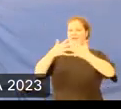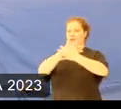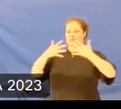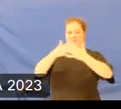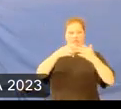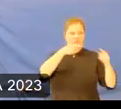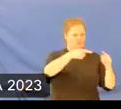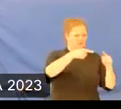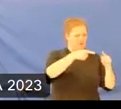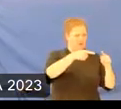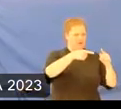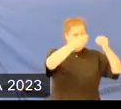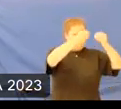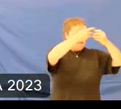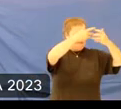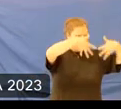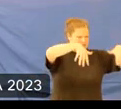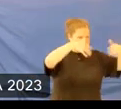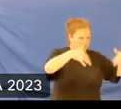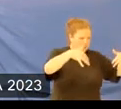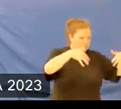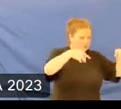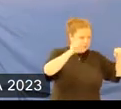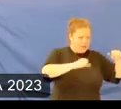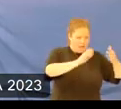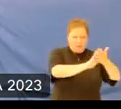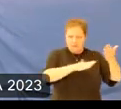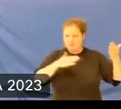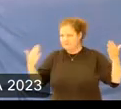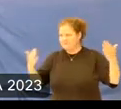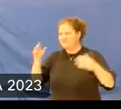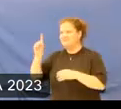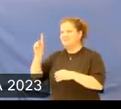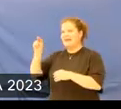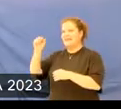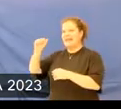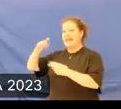has its own pragmatics. It's called epigenetics